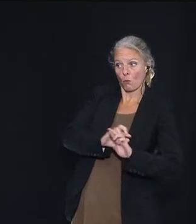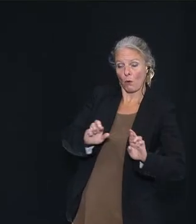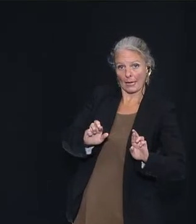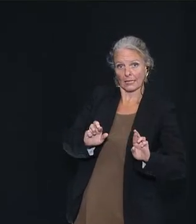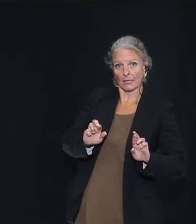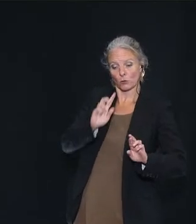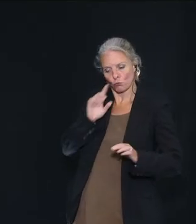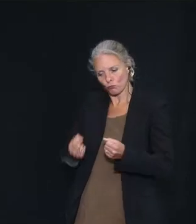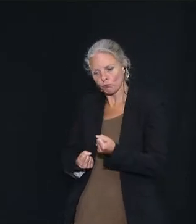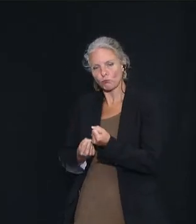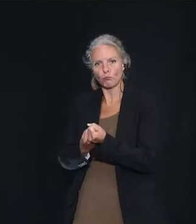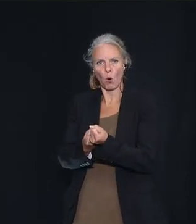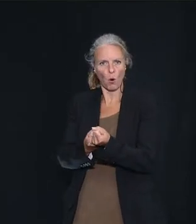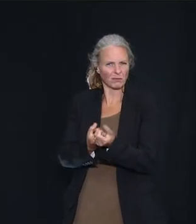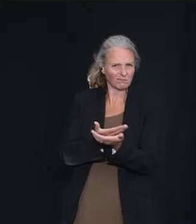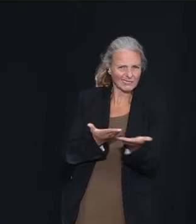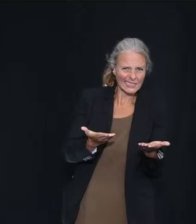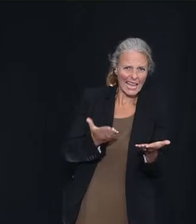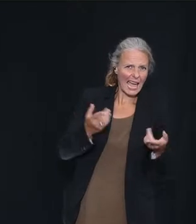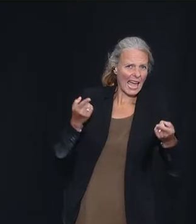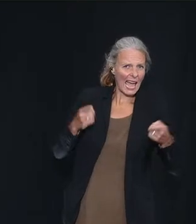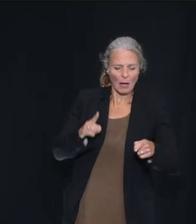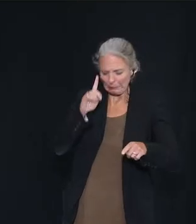to help guests who need it.